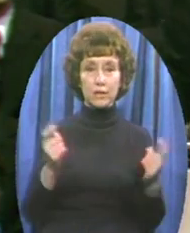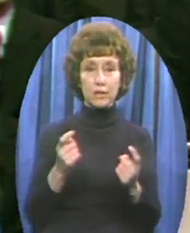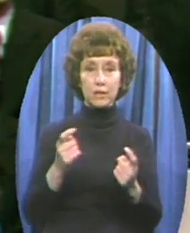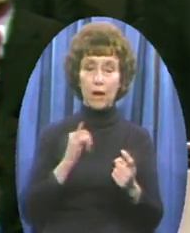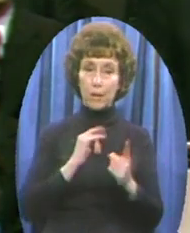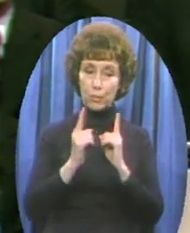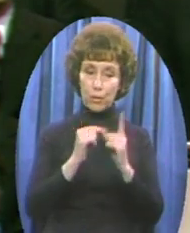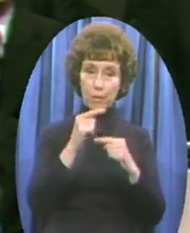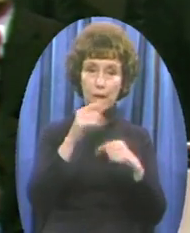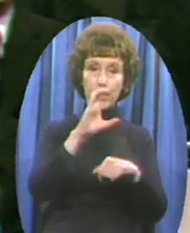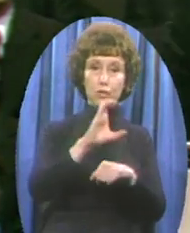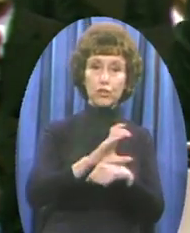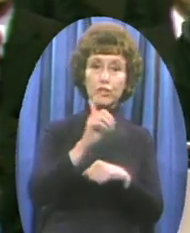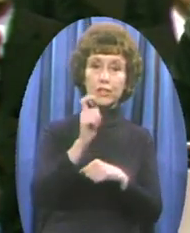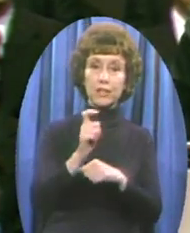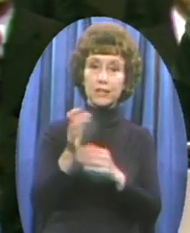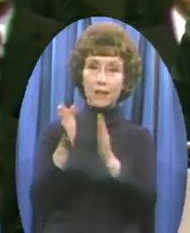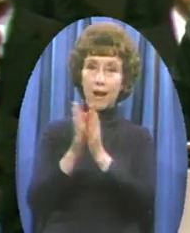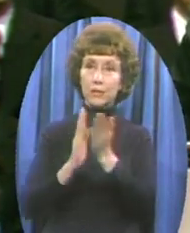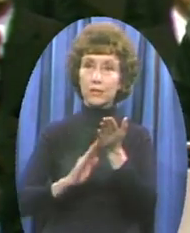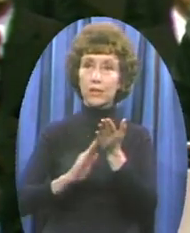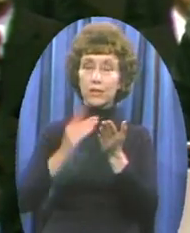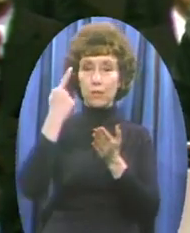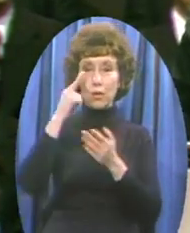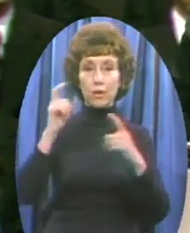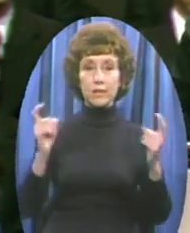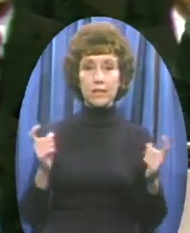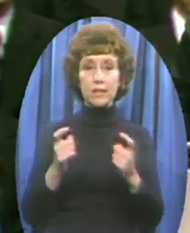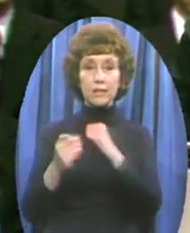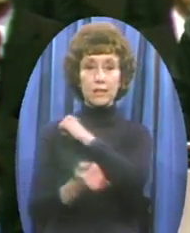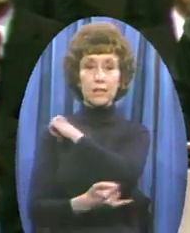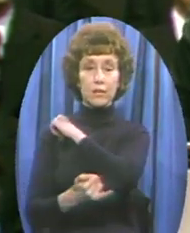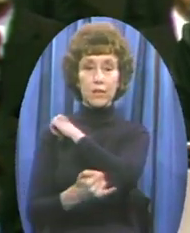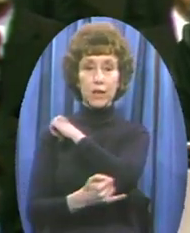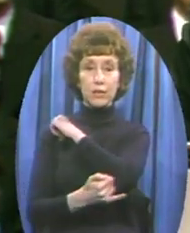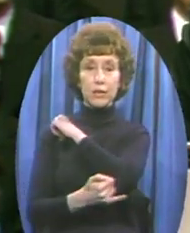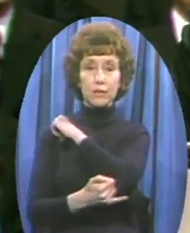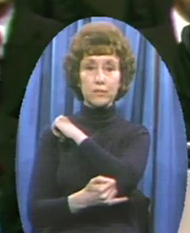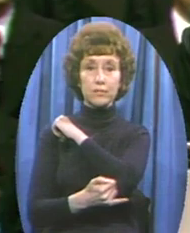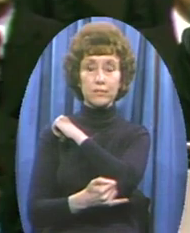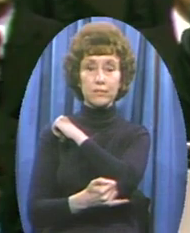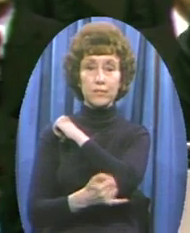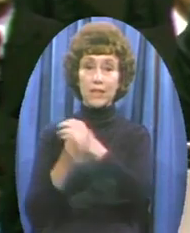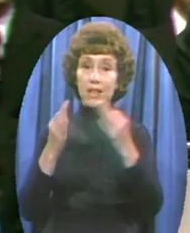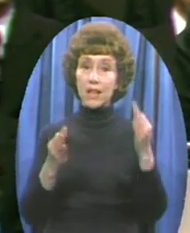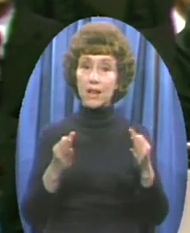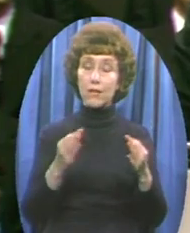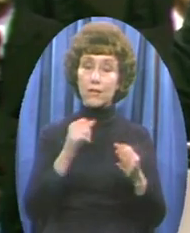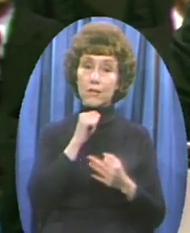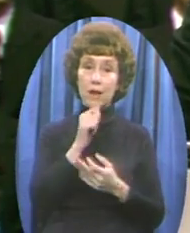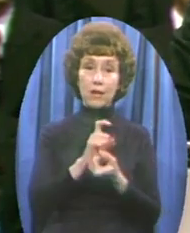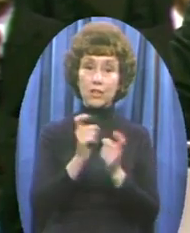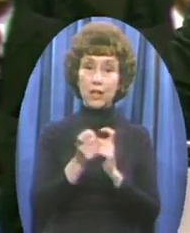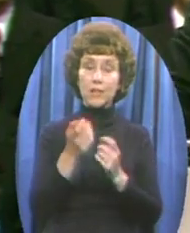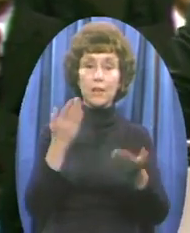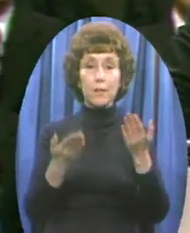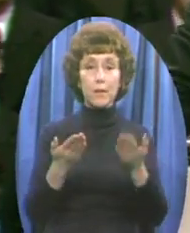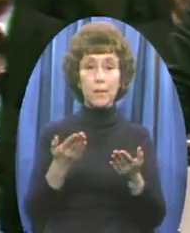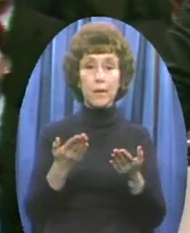nation. This nation may go down the tubes in the 1980s. Let's